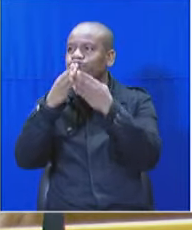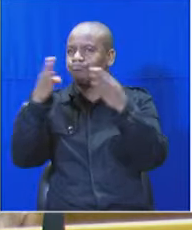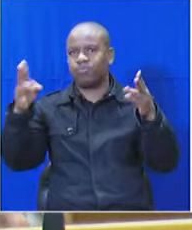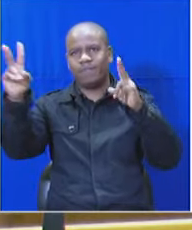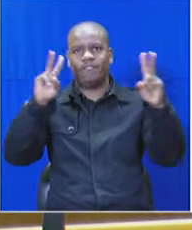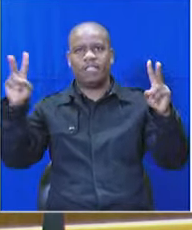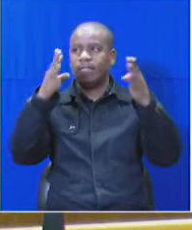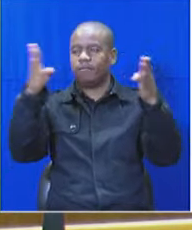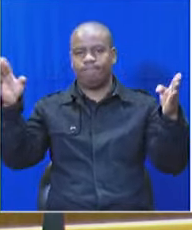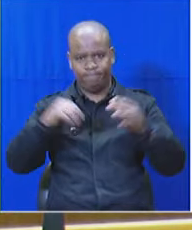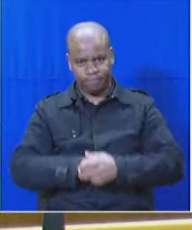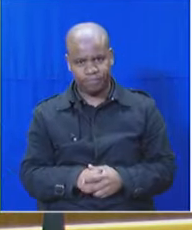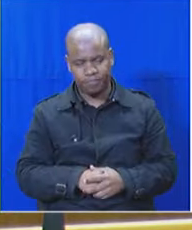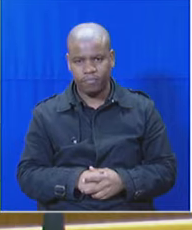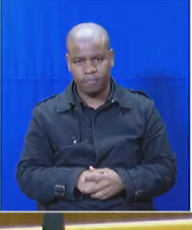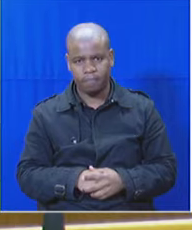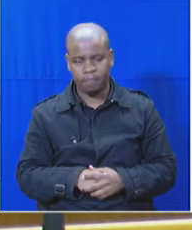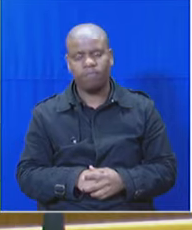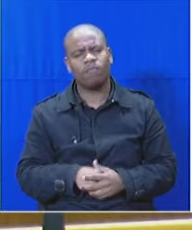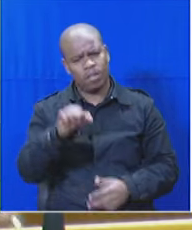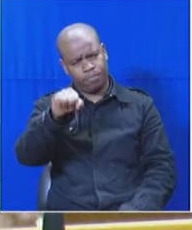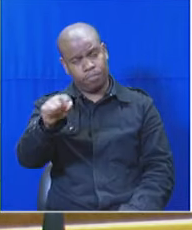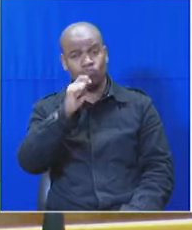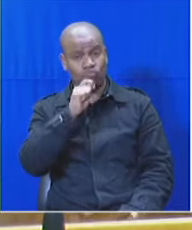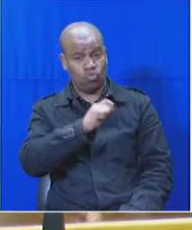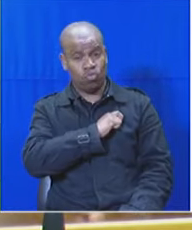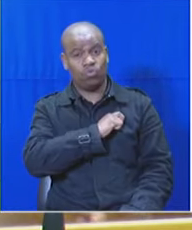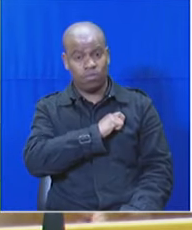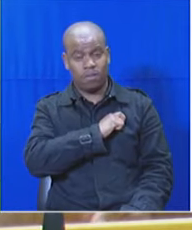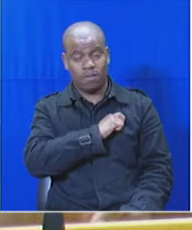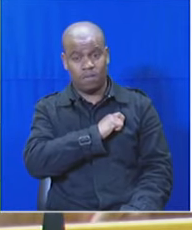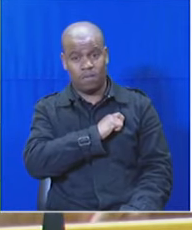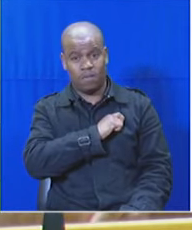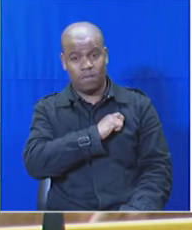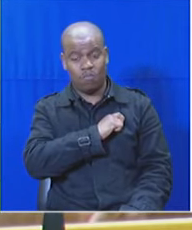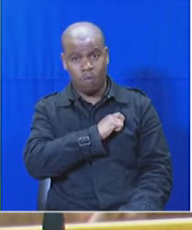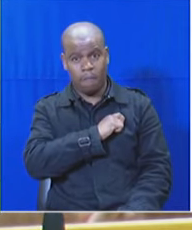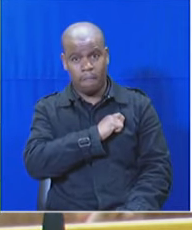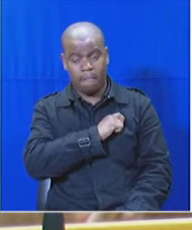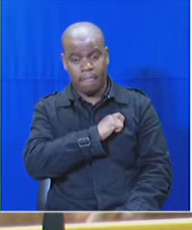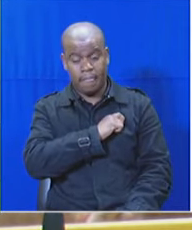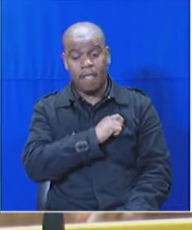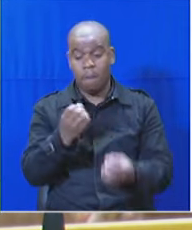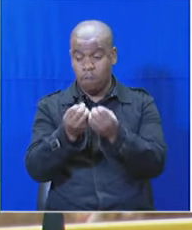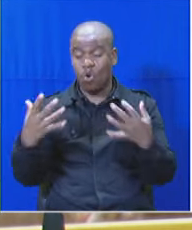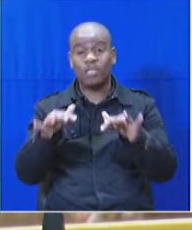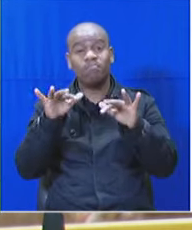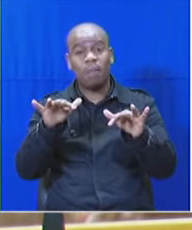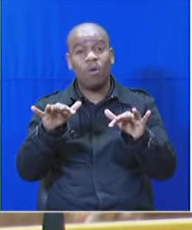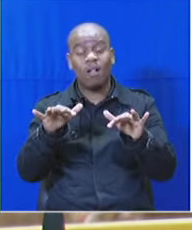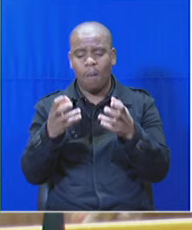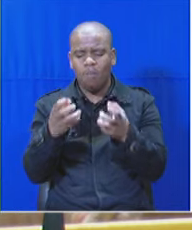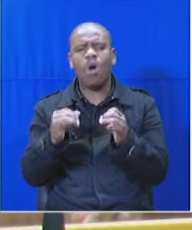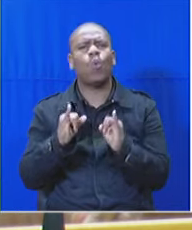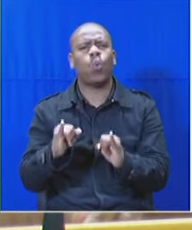gallery. It is true that no political democracy can survive and flourish if the mass of our people remain in